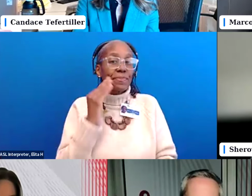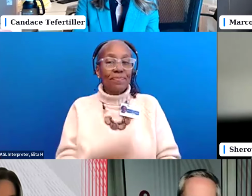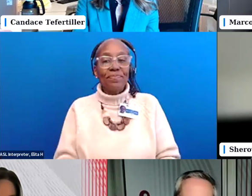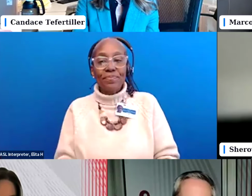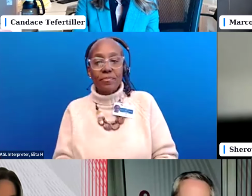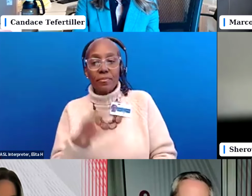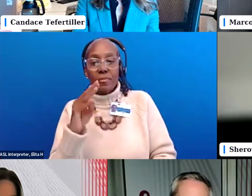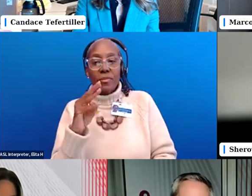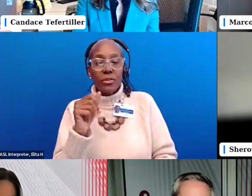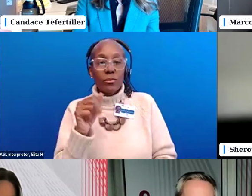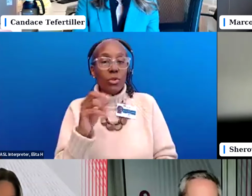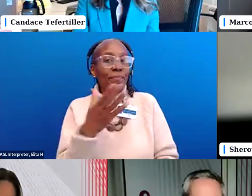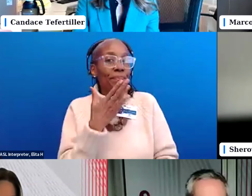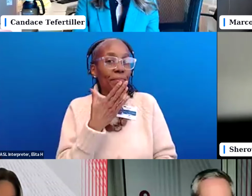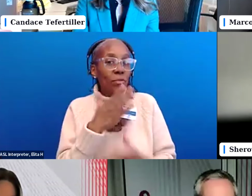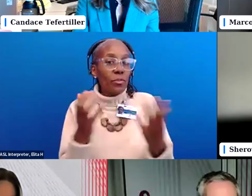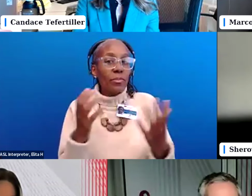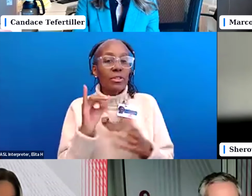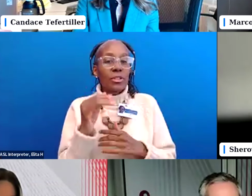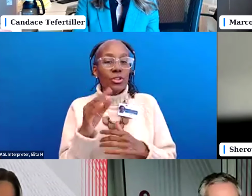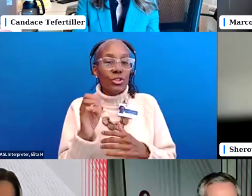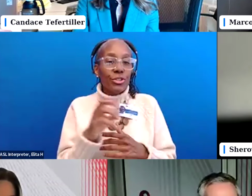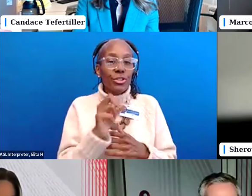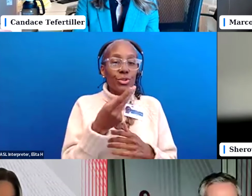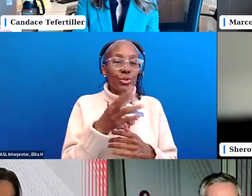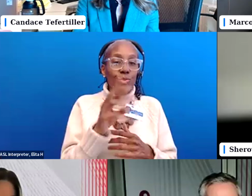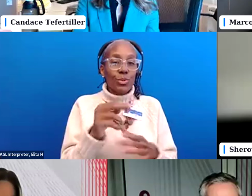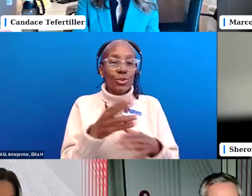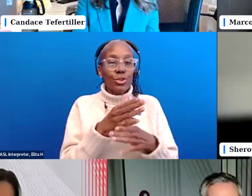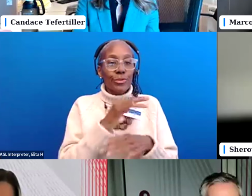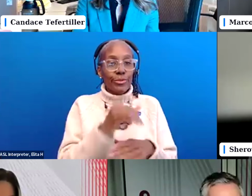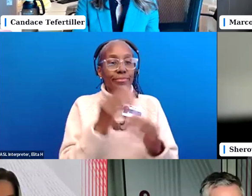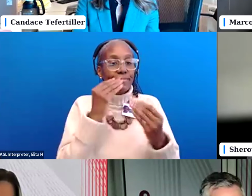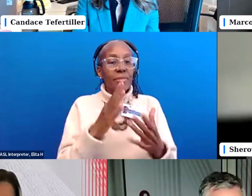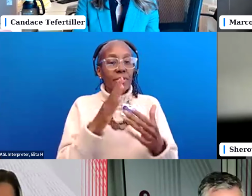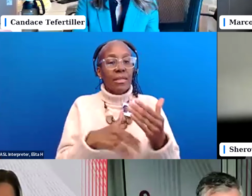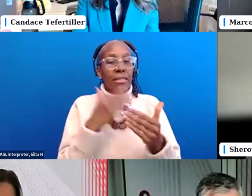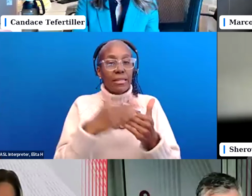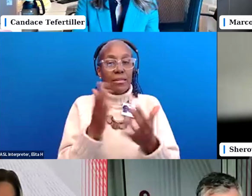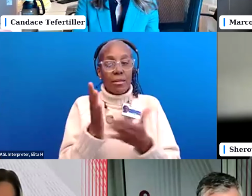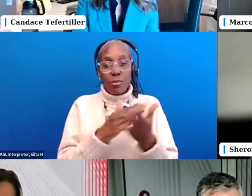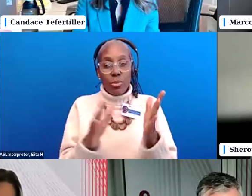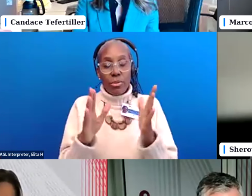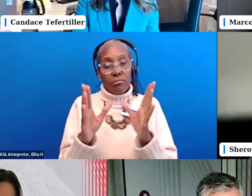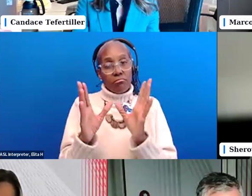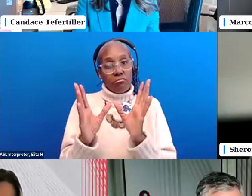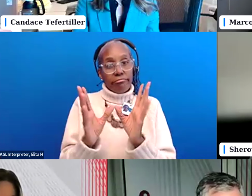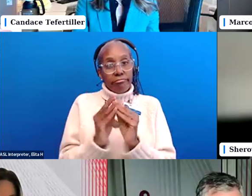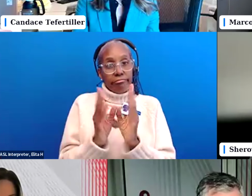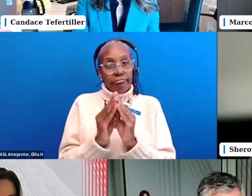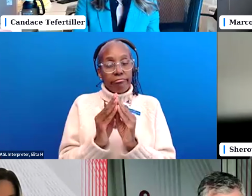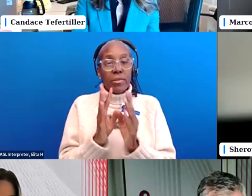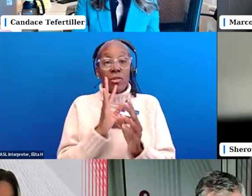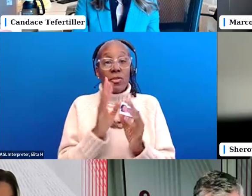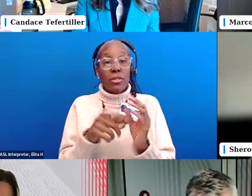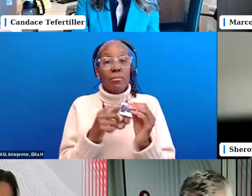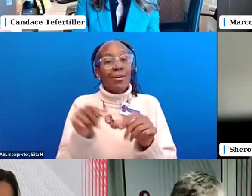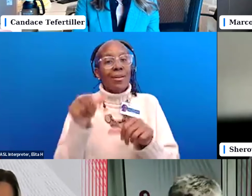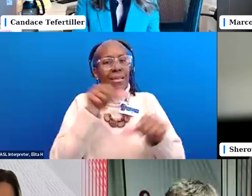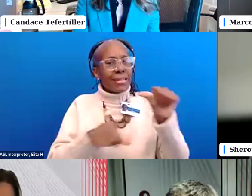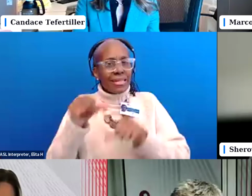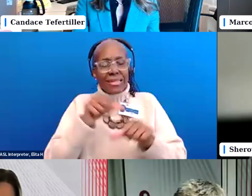Thank you so much, Jessie and Sherown. Really appreciate you sharing that information. We're going to move to our next session, which is around the science